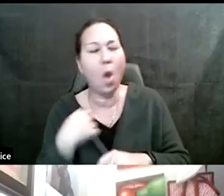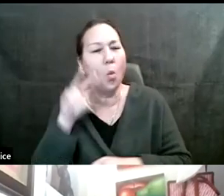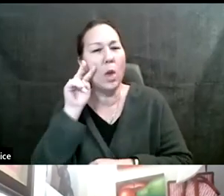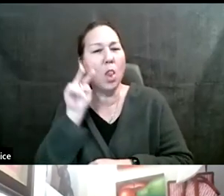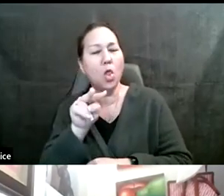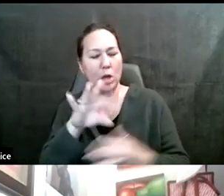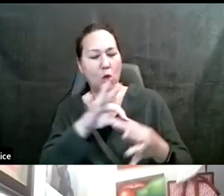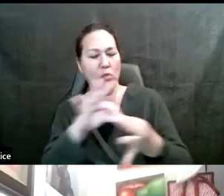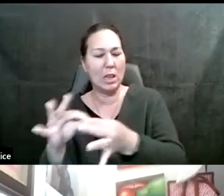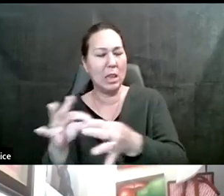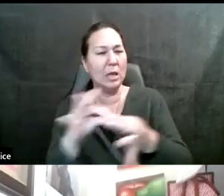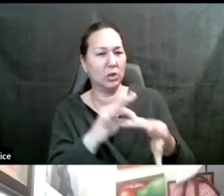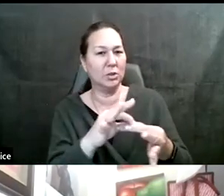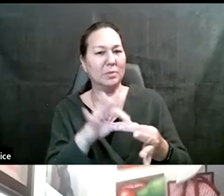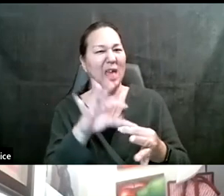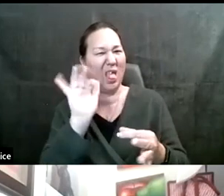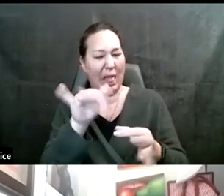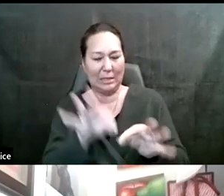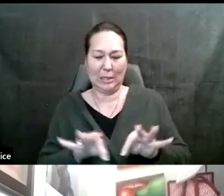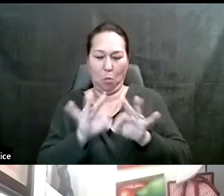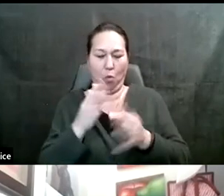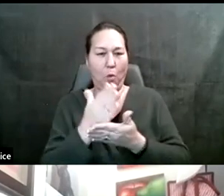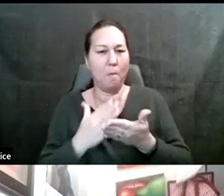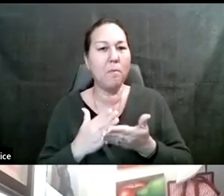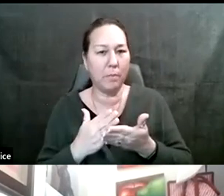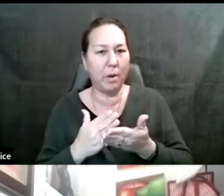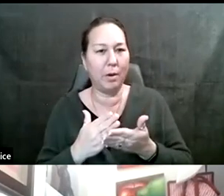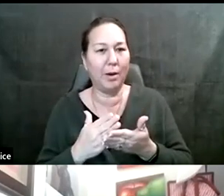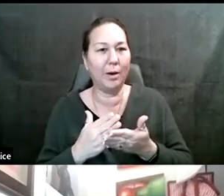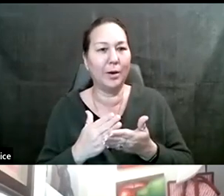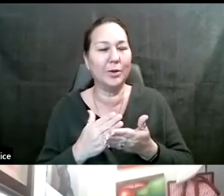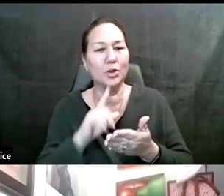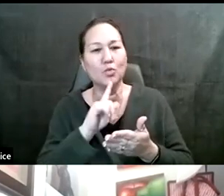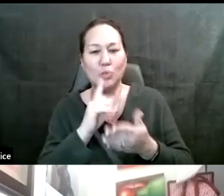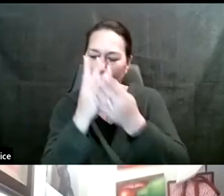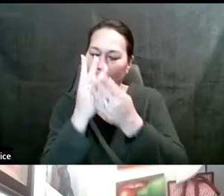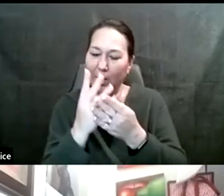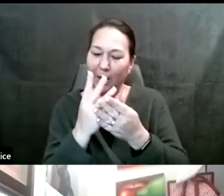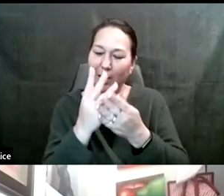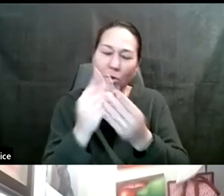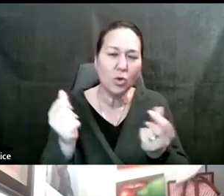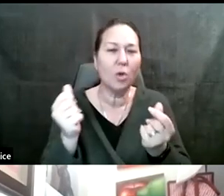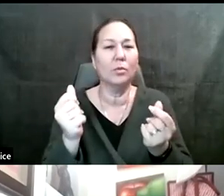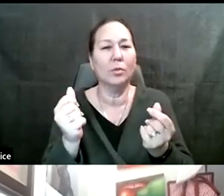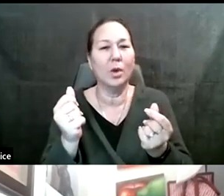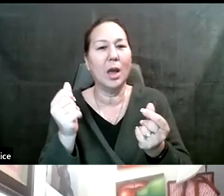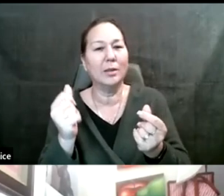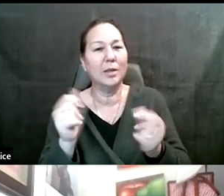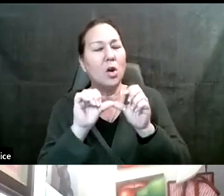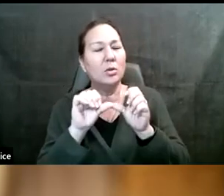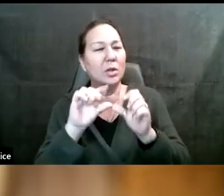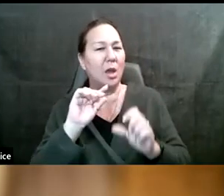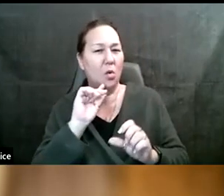key to the solution and and solving the challenge around chronic absenteeism and sense of belonging being the overarching